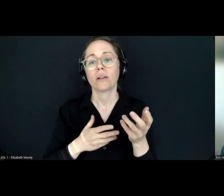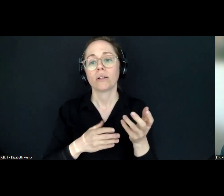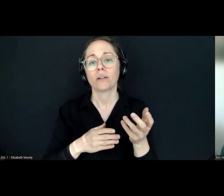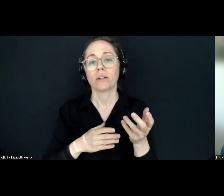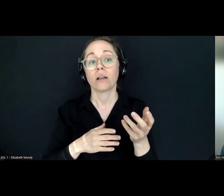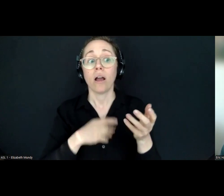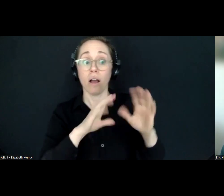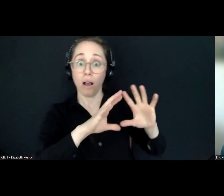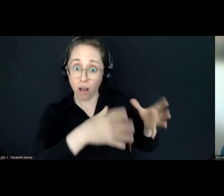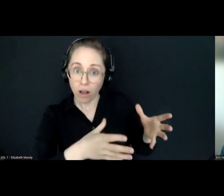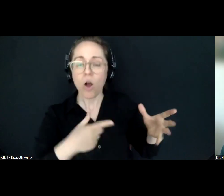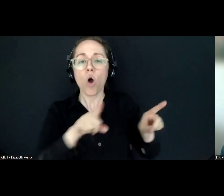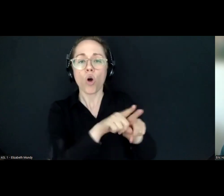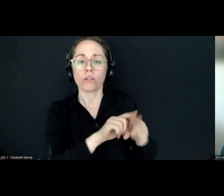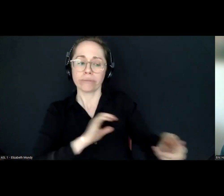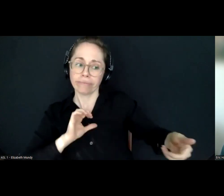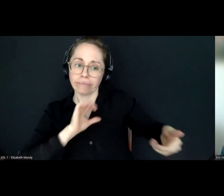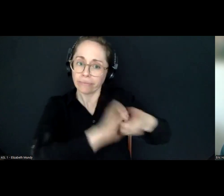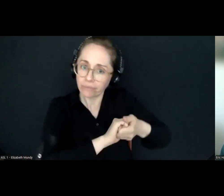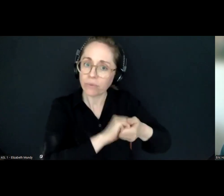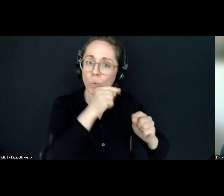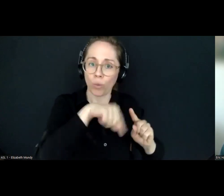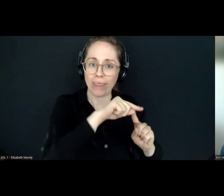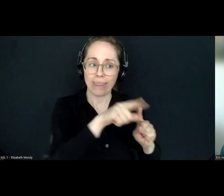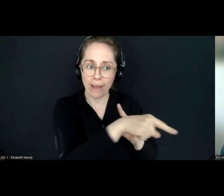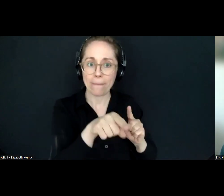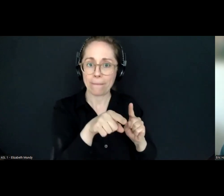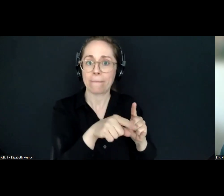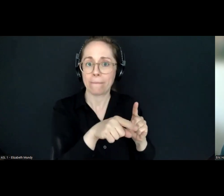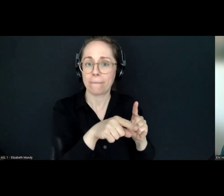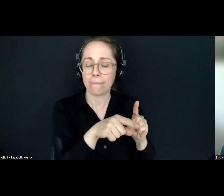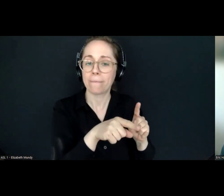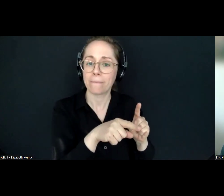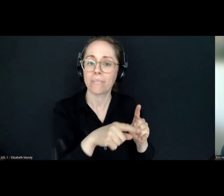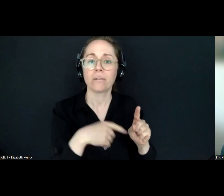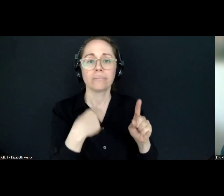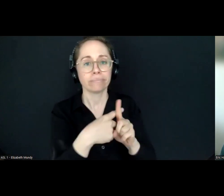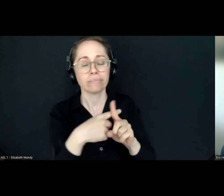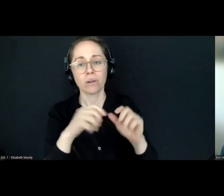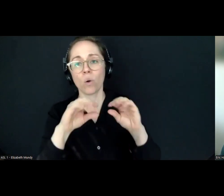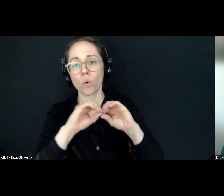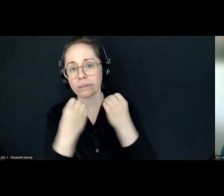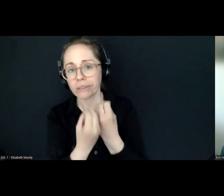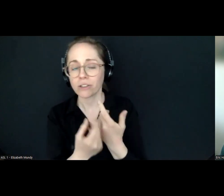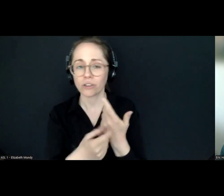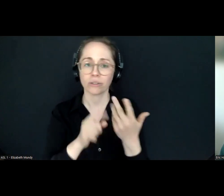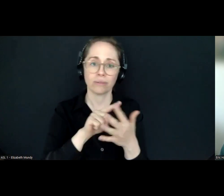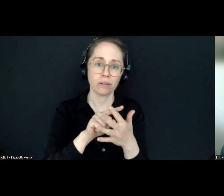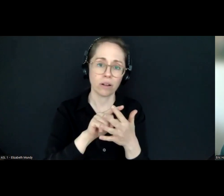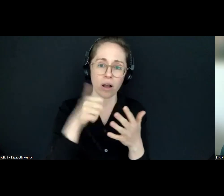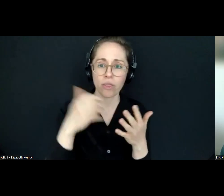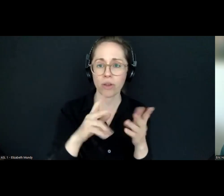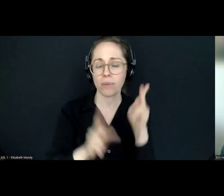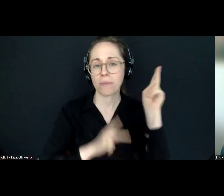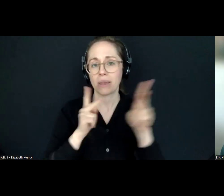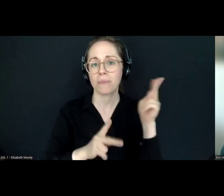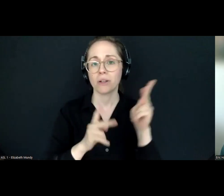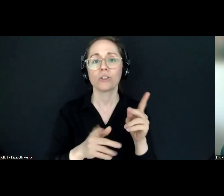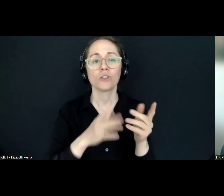talking about, and working with organizations, working with impacted folks to get